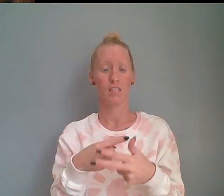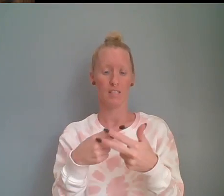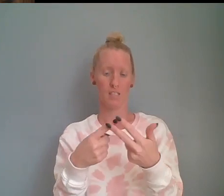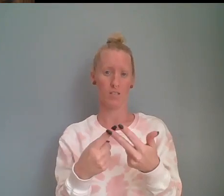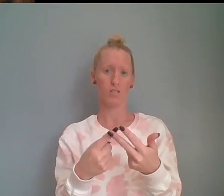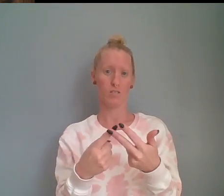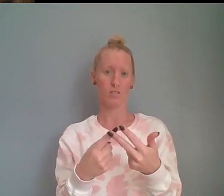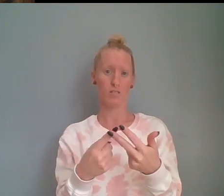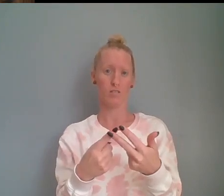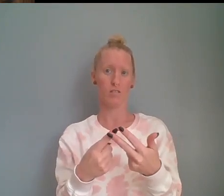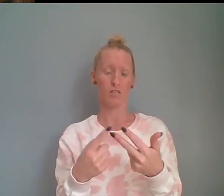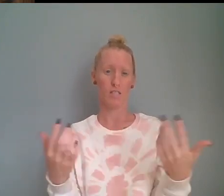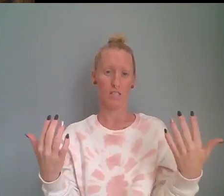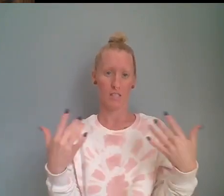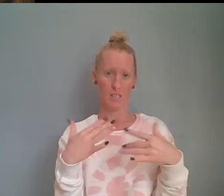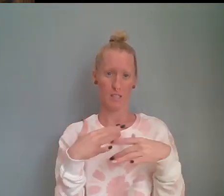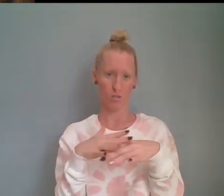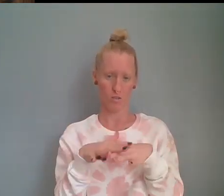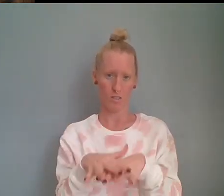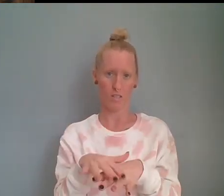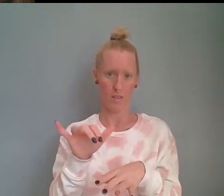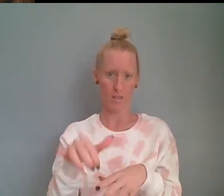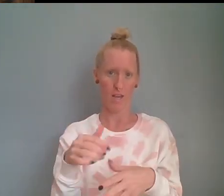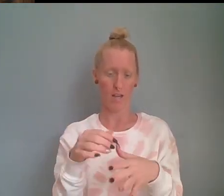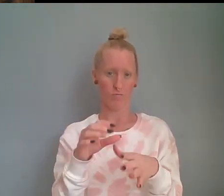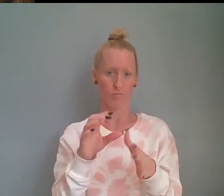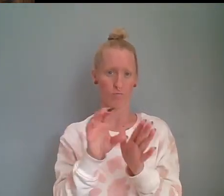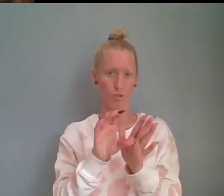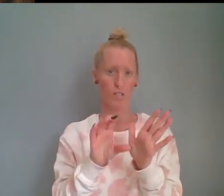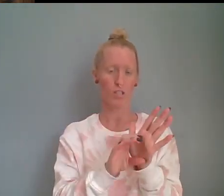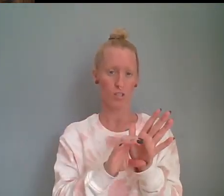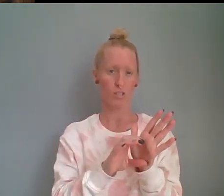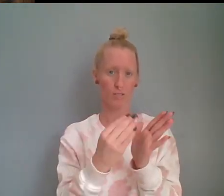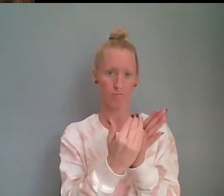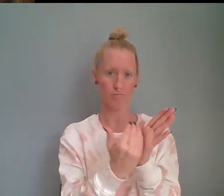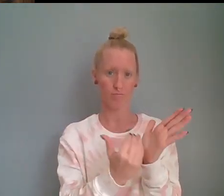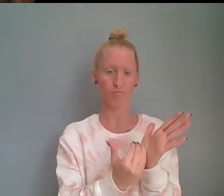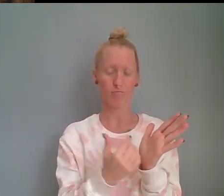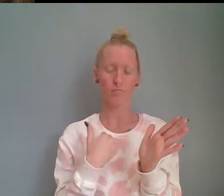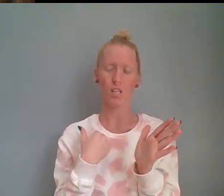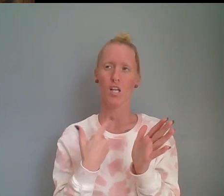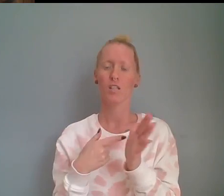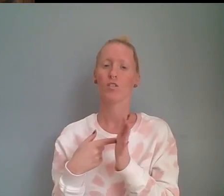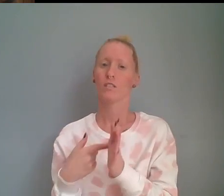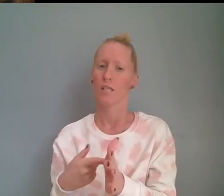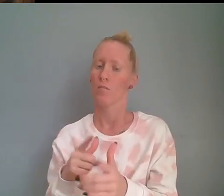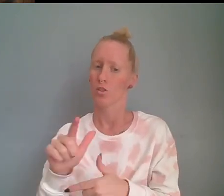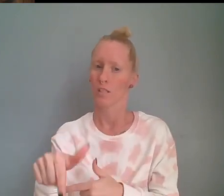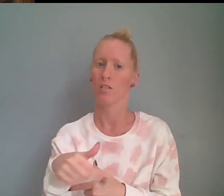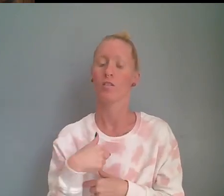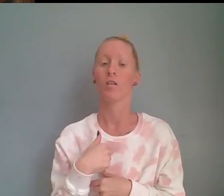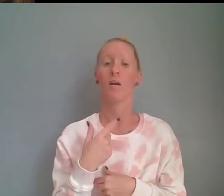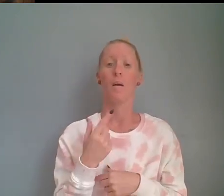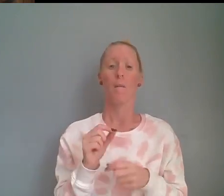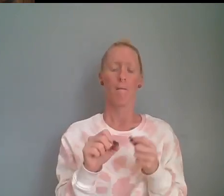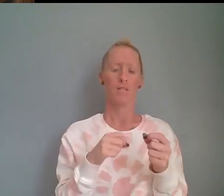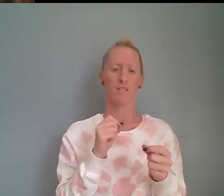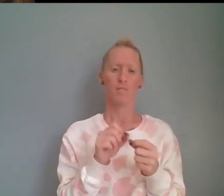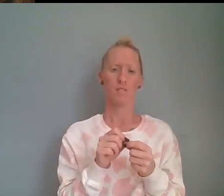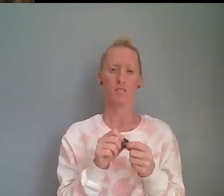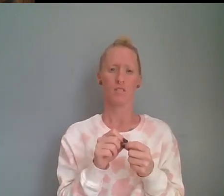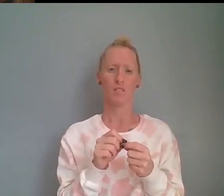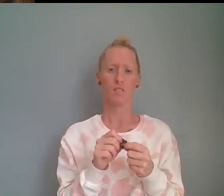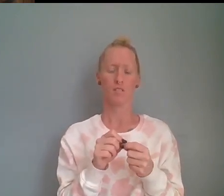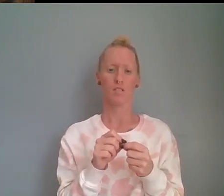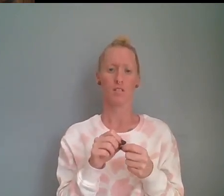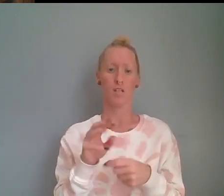built into these criteria. And I'm going to give you a couple of examples of these criteria when we talk about the specific types of mood